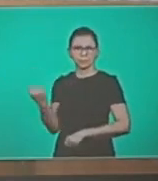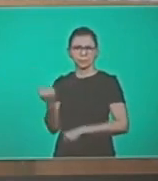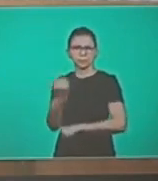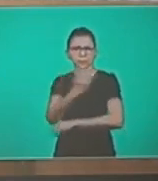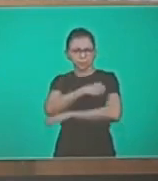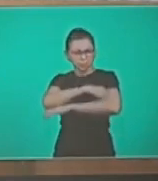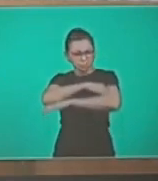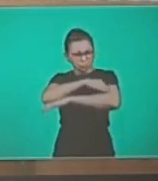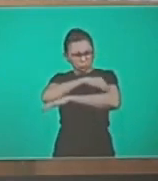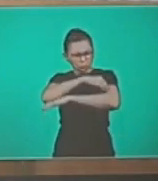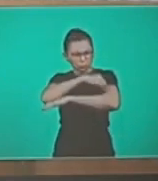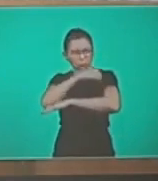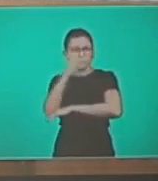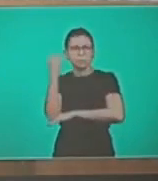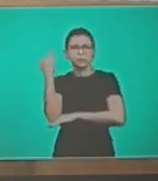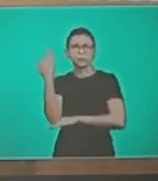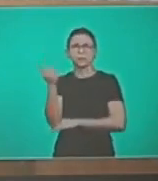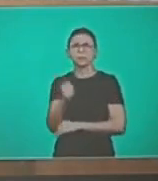the early dawn,